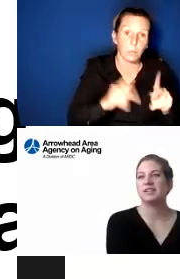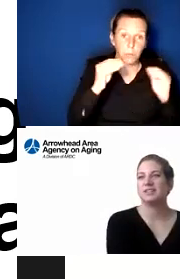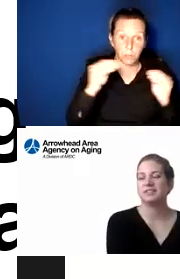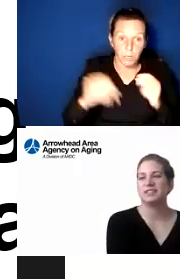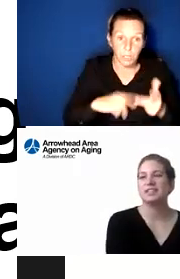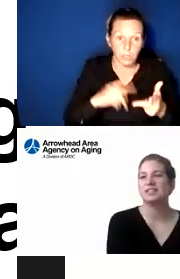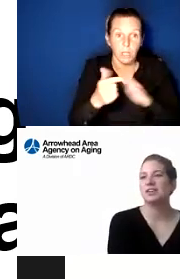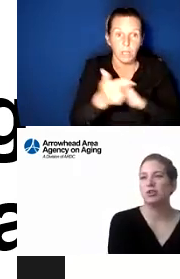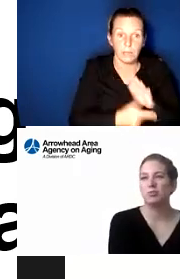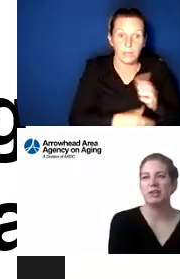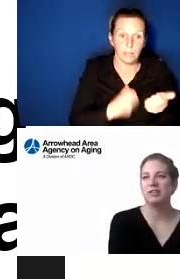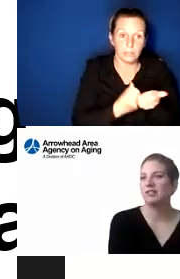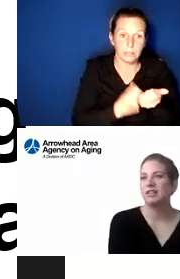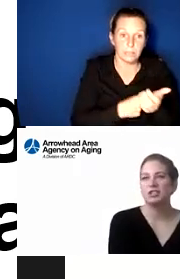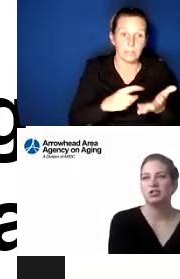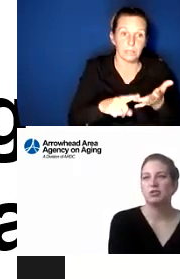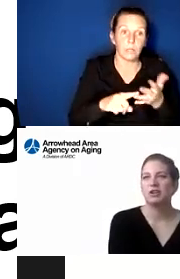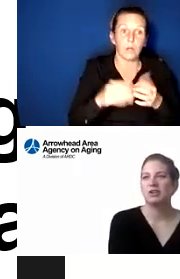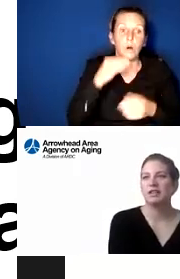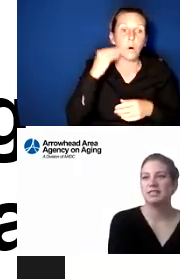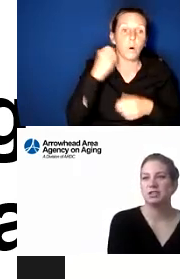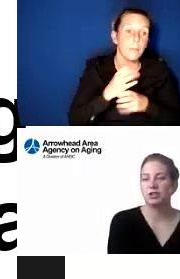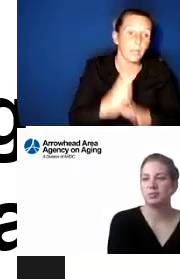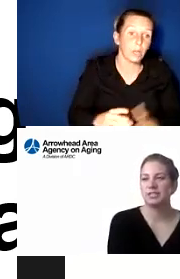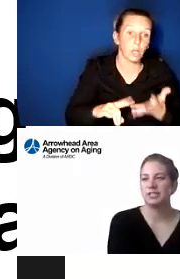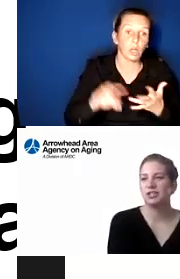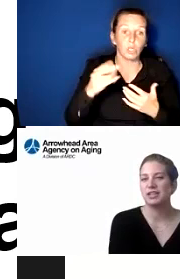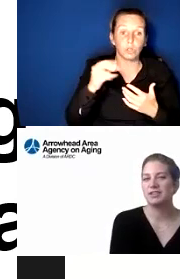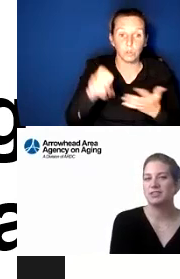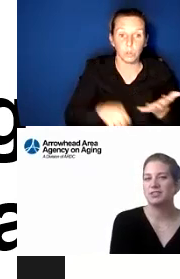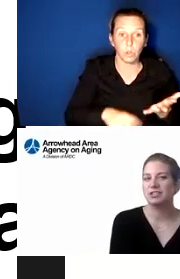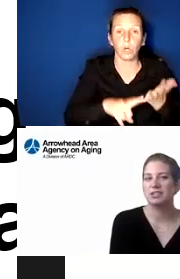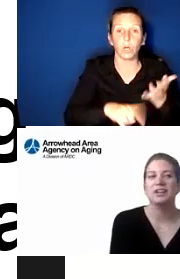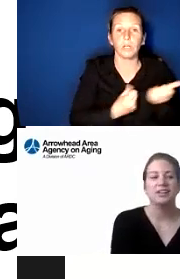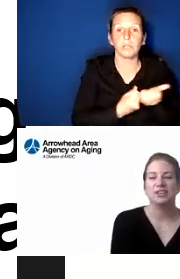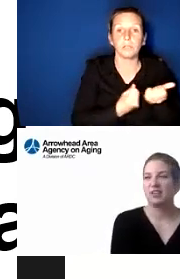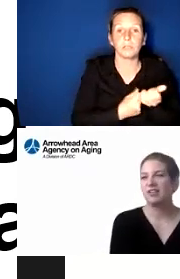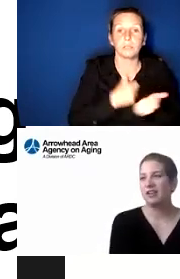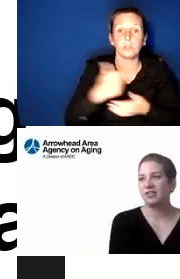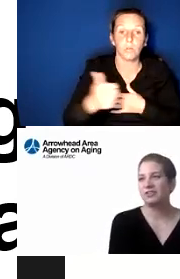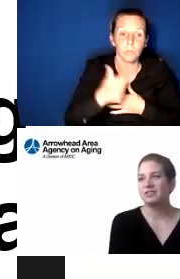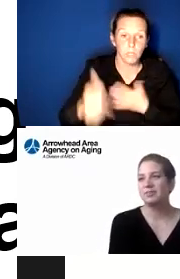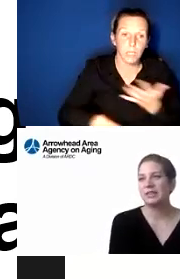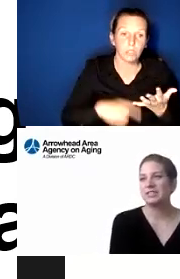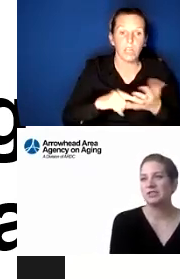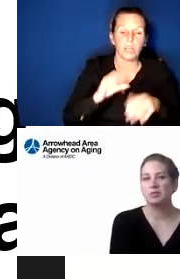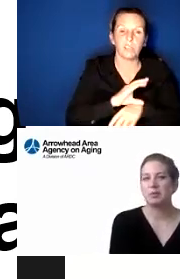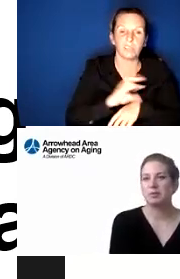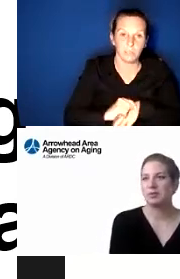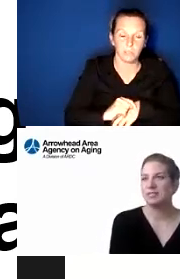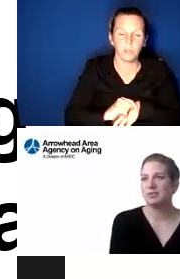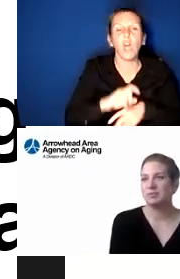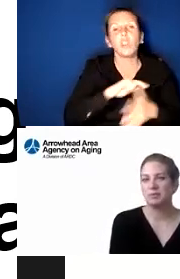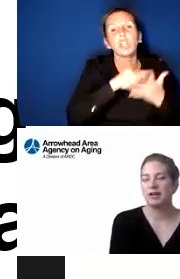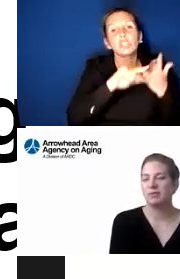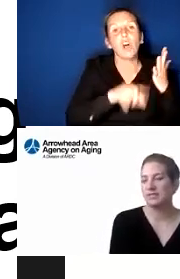legal assistance, homemaker, chore, assisted transportation, and consultation. There are others, but these are the most popular